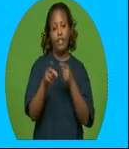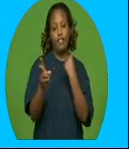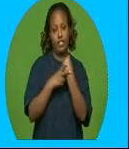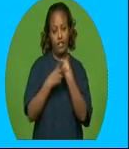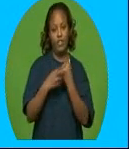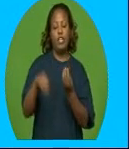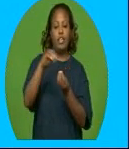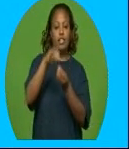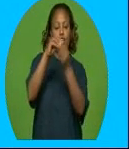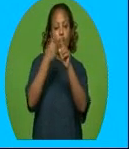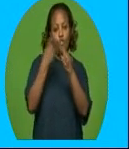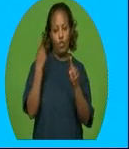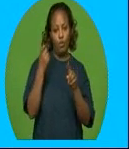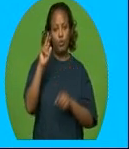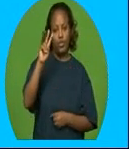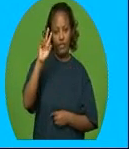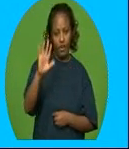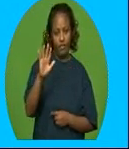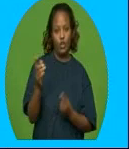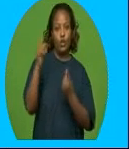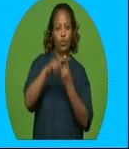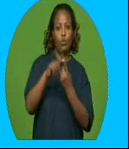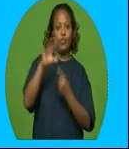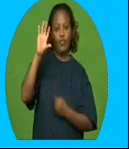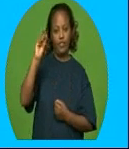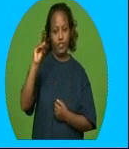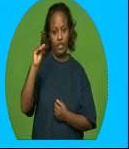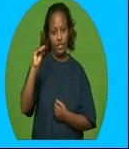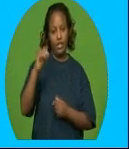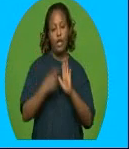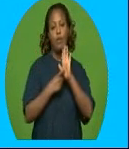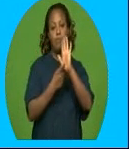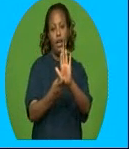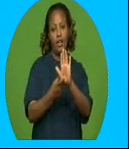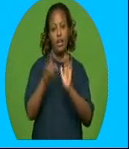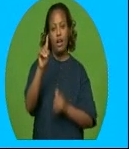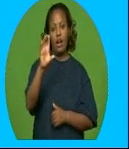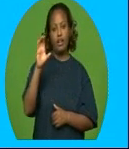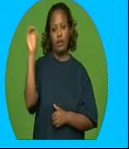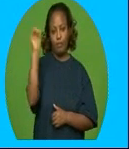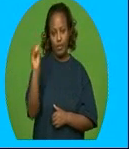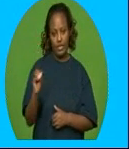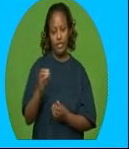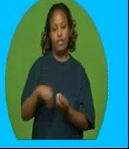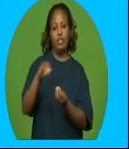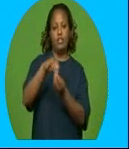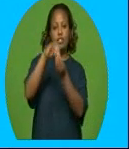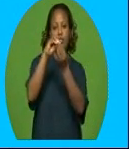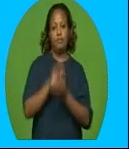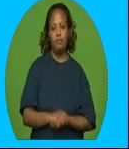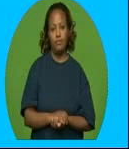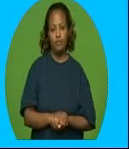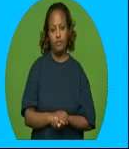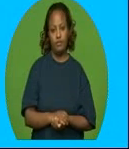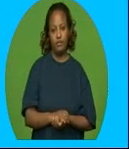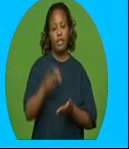Correspondingly, the saving increases from 25 to 50, implying a 100%